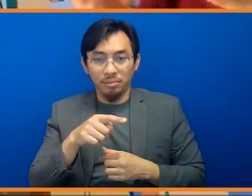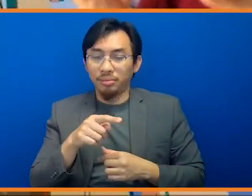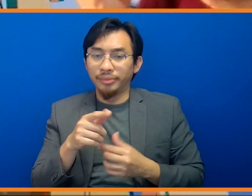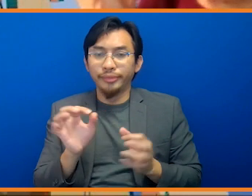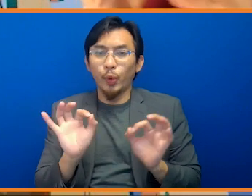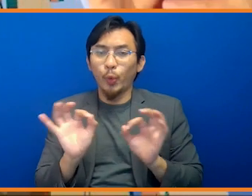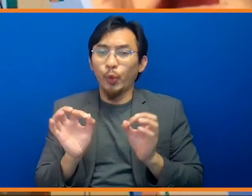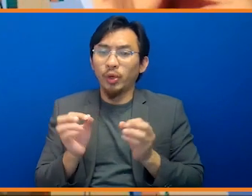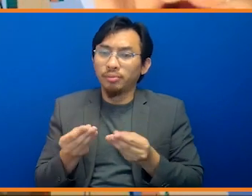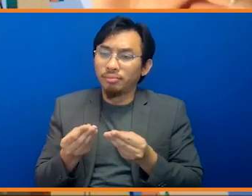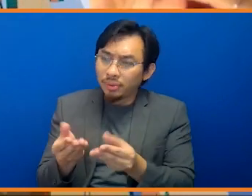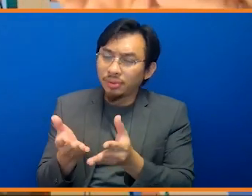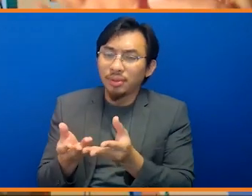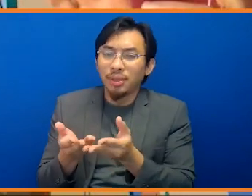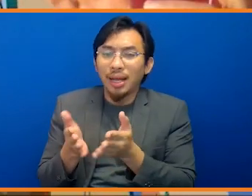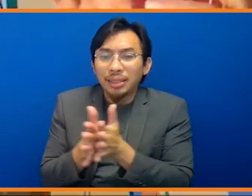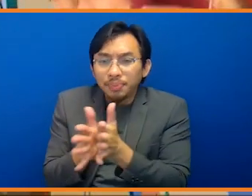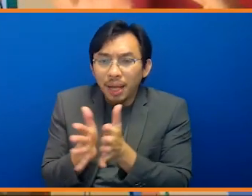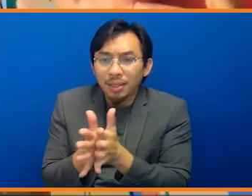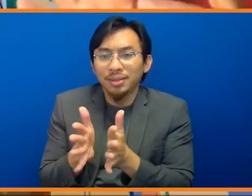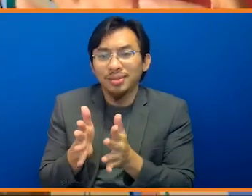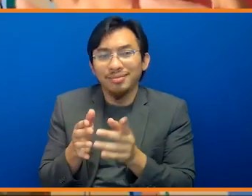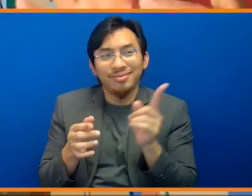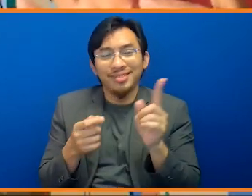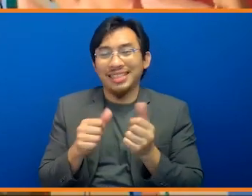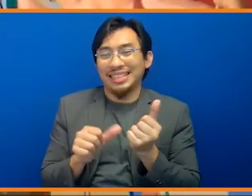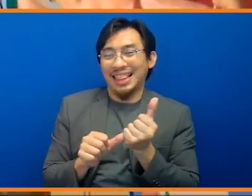provided explanation from the staff.